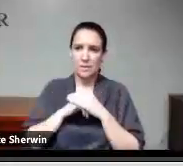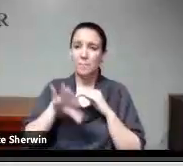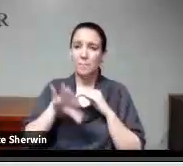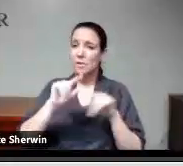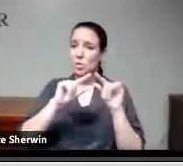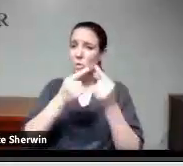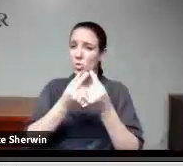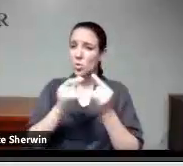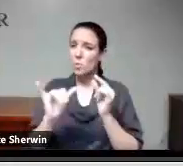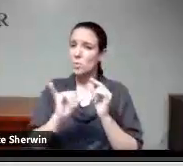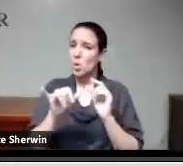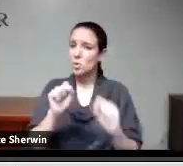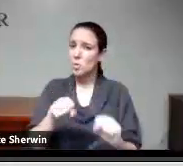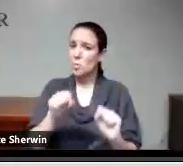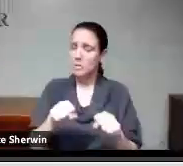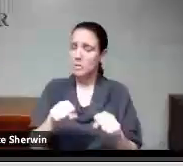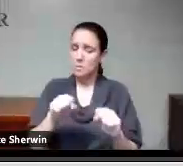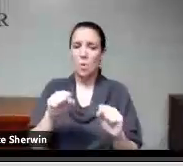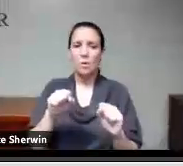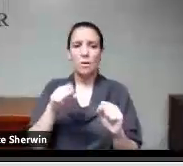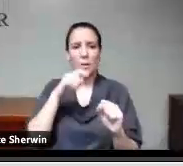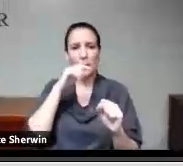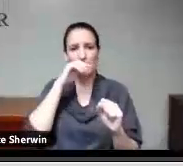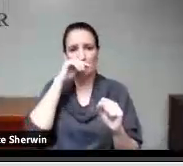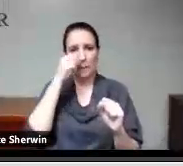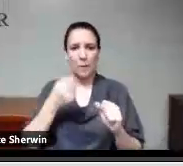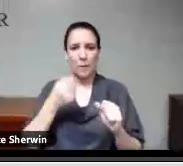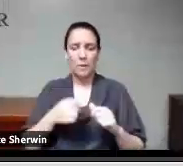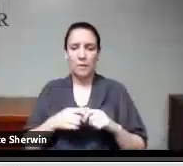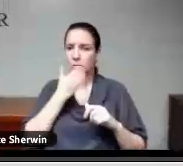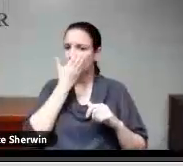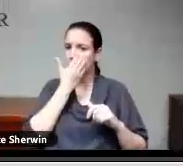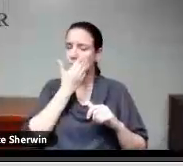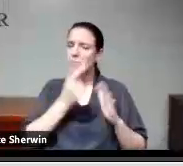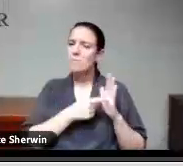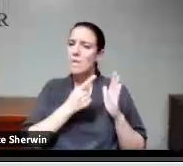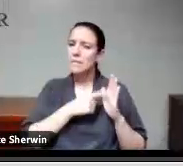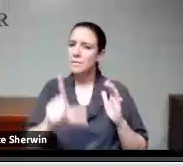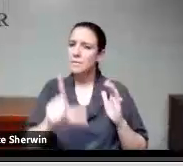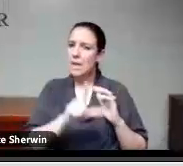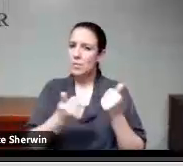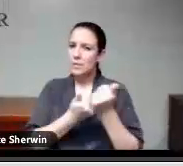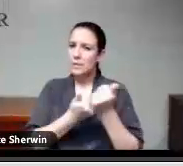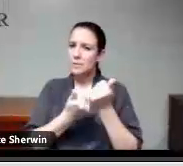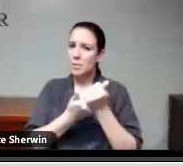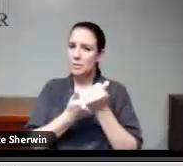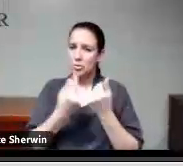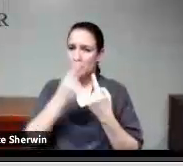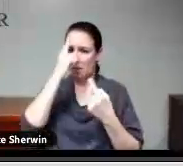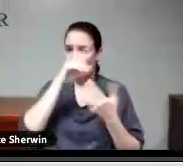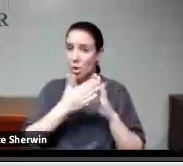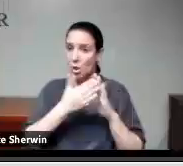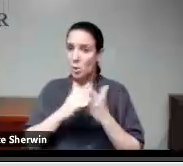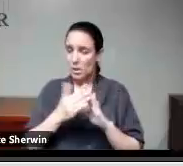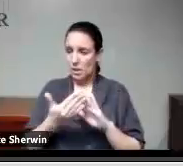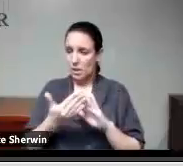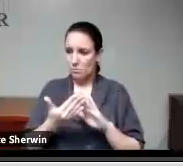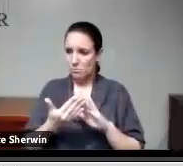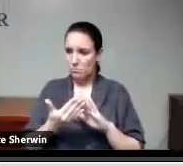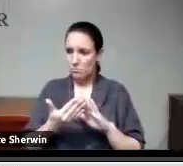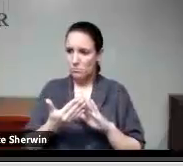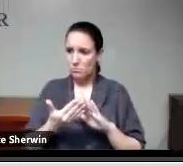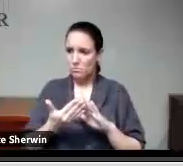also possible to happen where the library sponsors something like this for the community, especially as